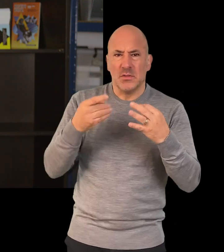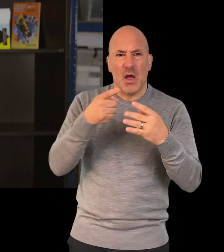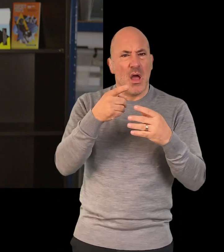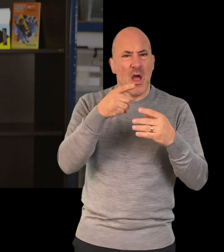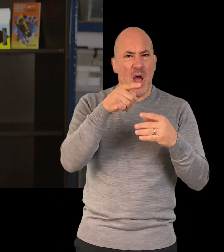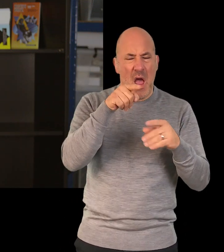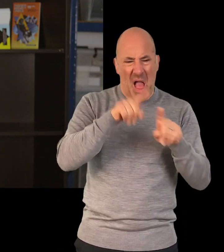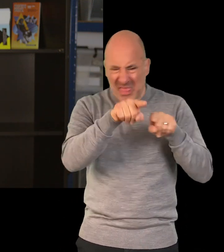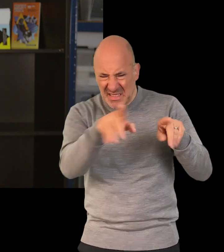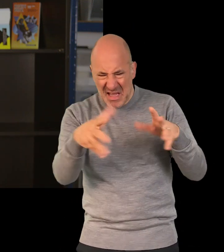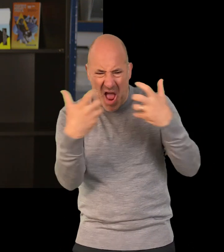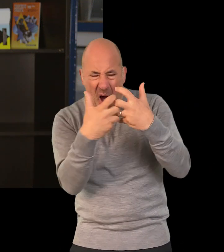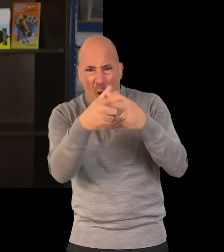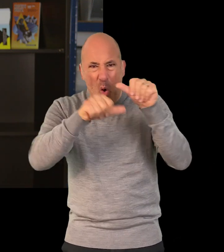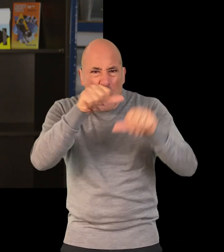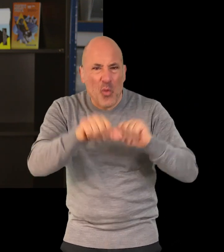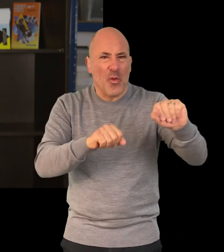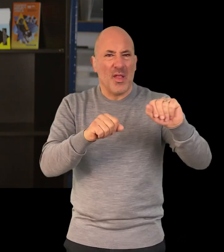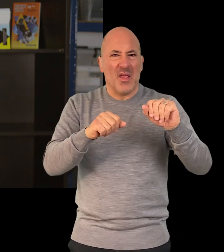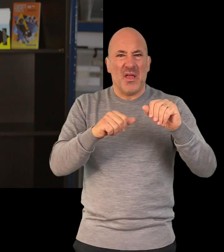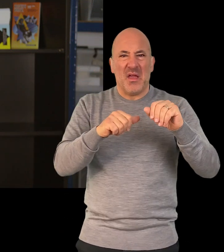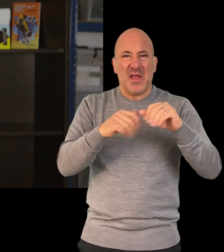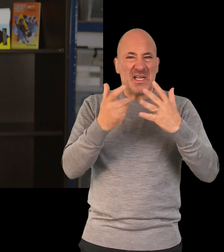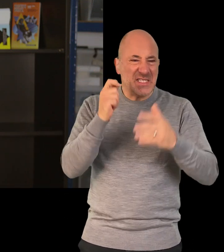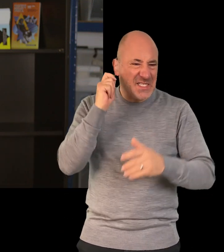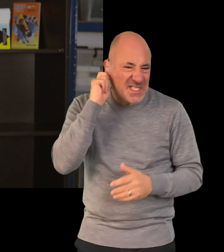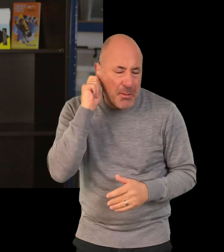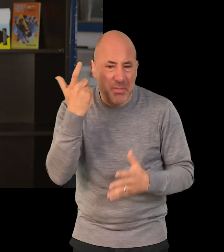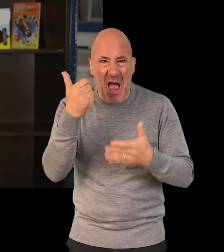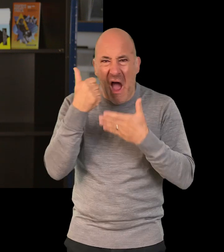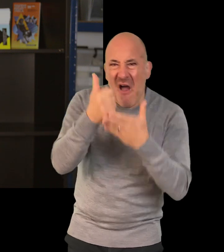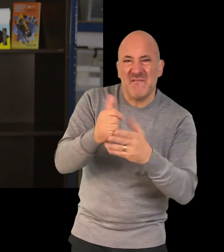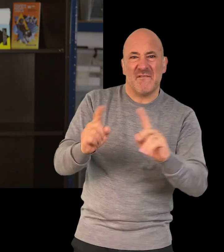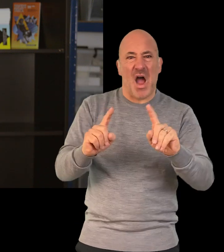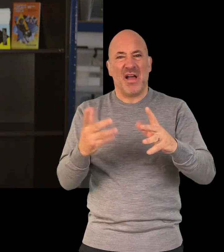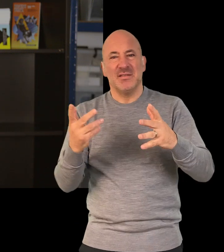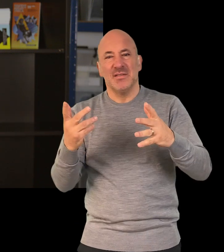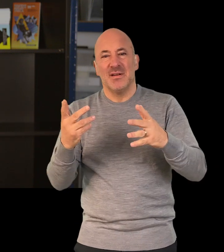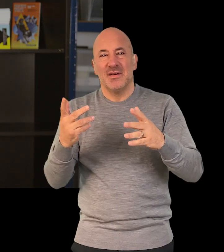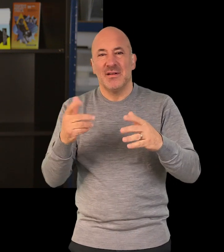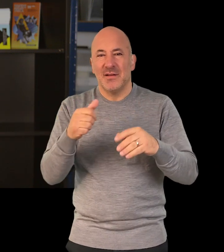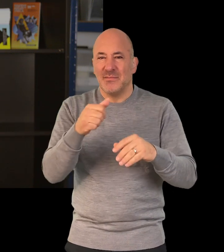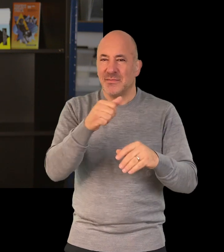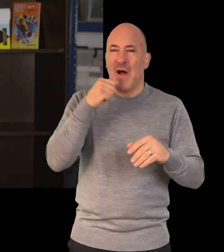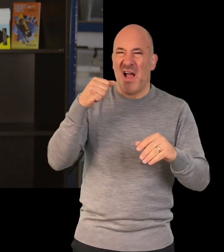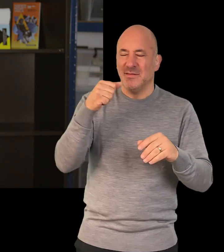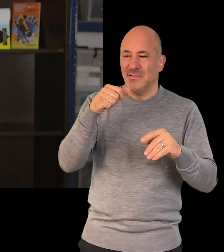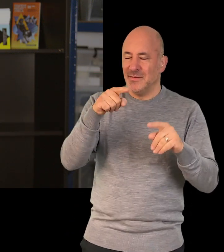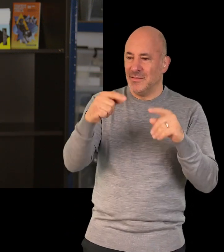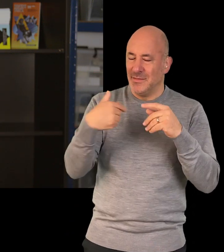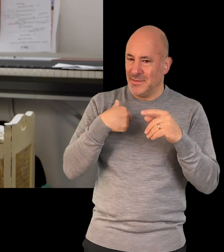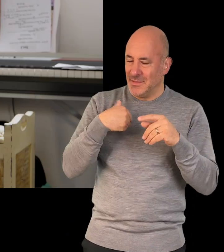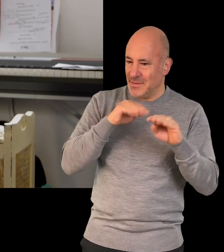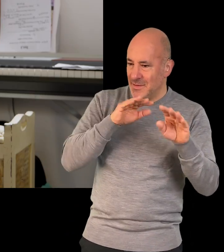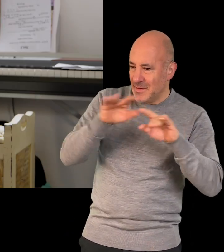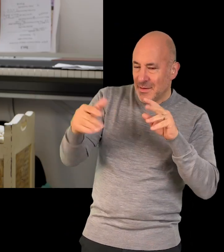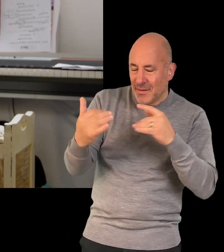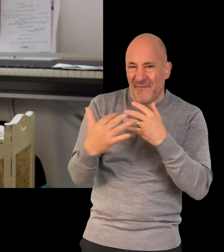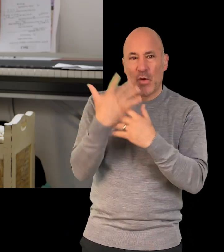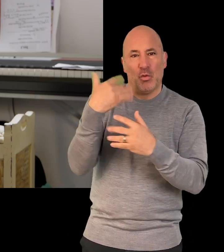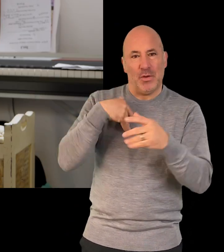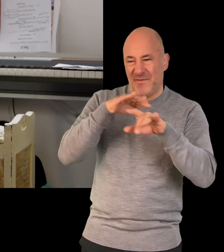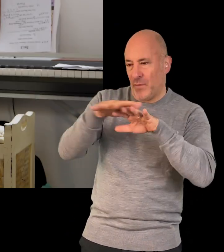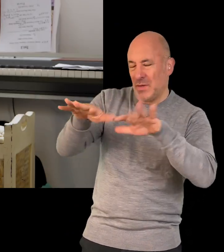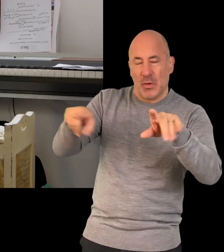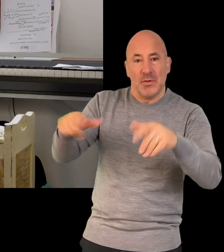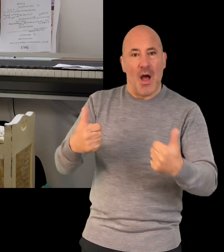do you do this? Do you have any like tips and advice? So it's nice to see other people being touched by the different things that I do. I just can't